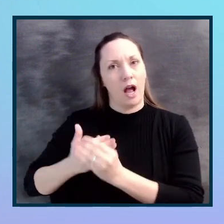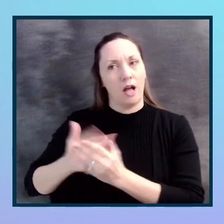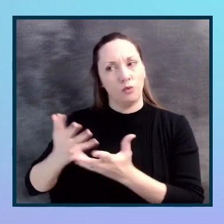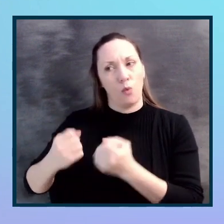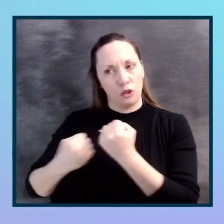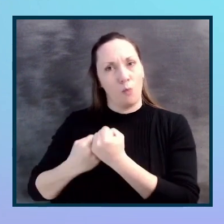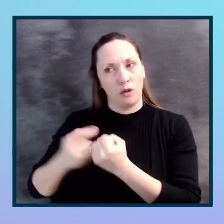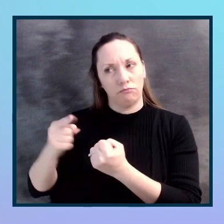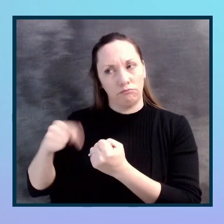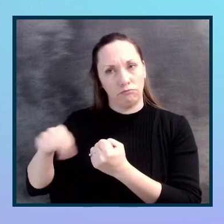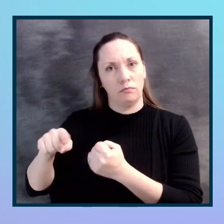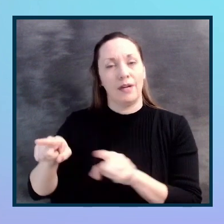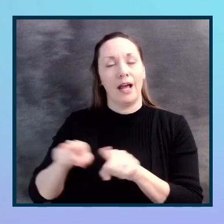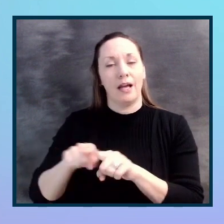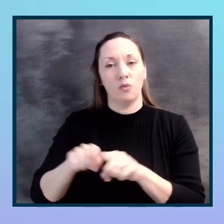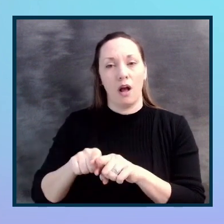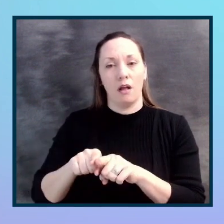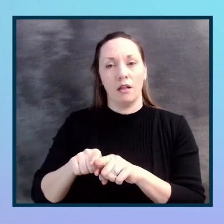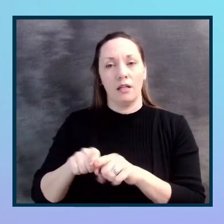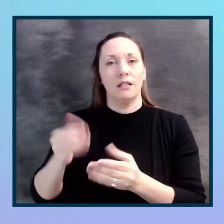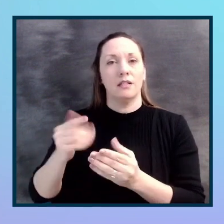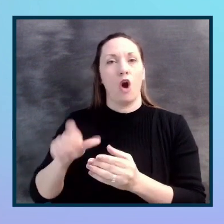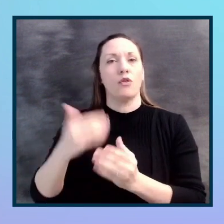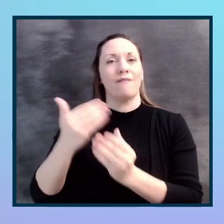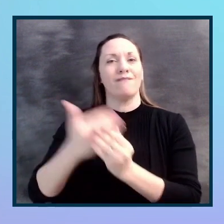support, as well as templated files that we'd also like to support.